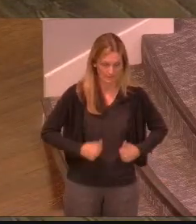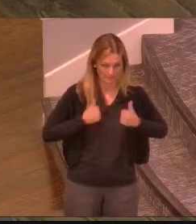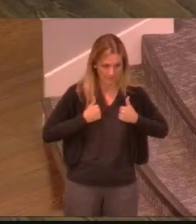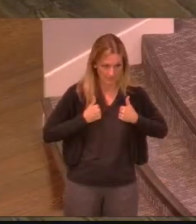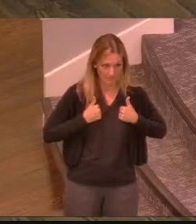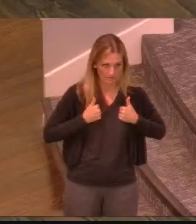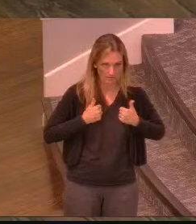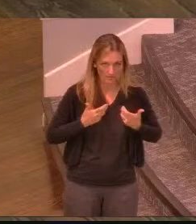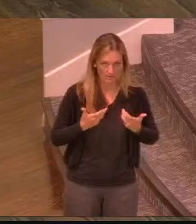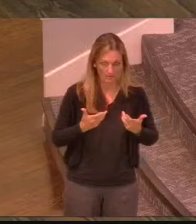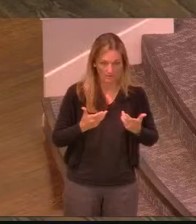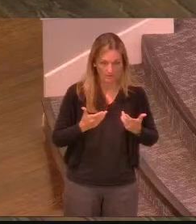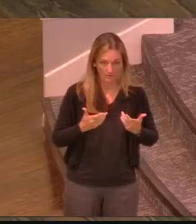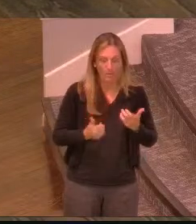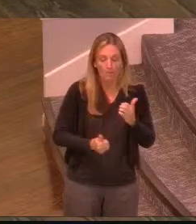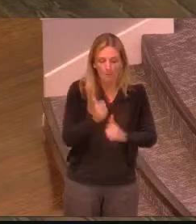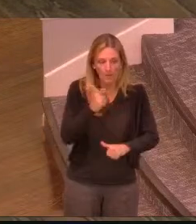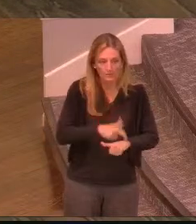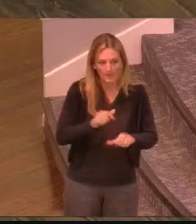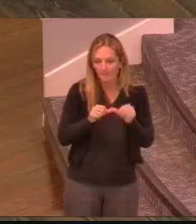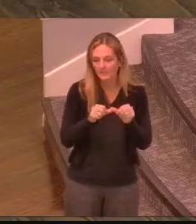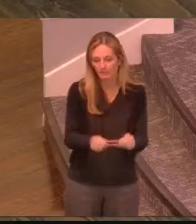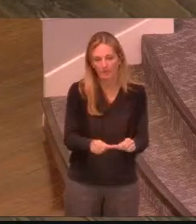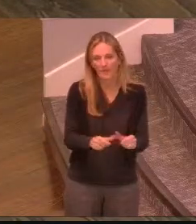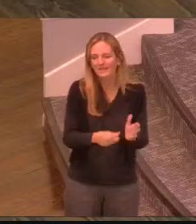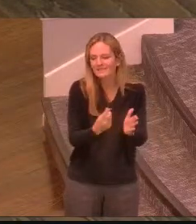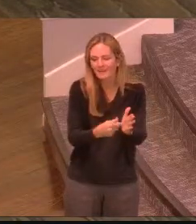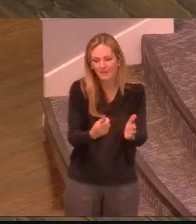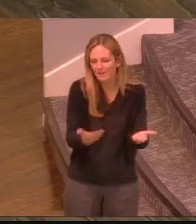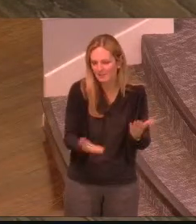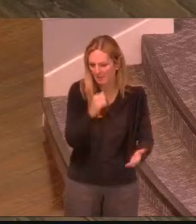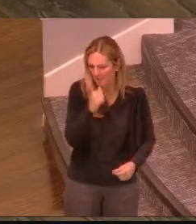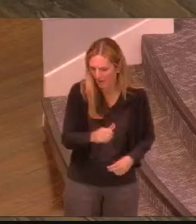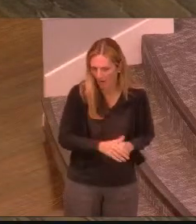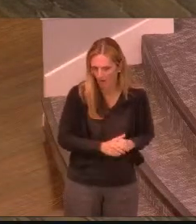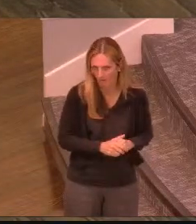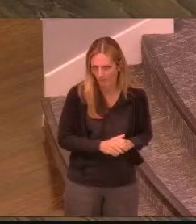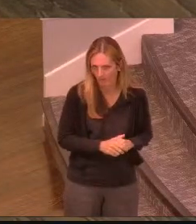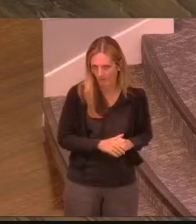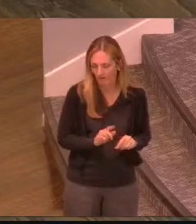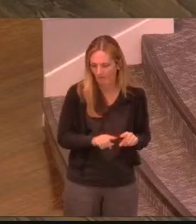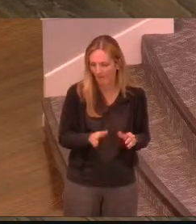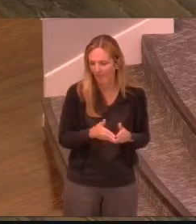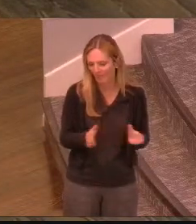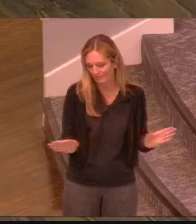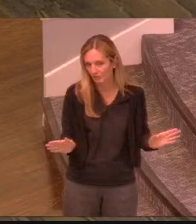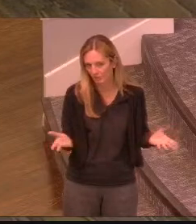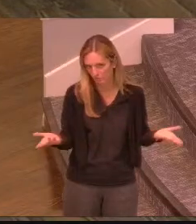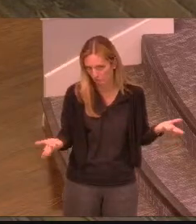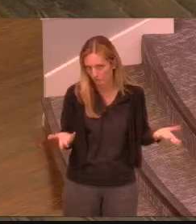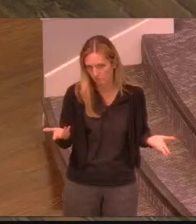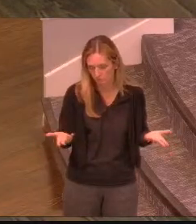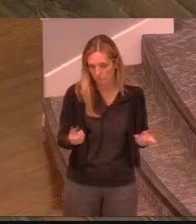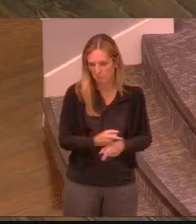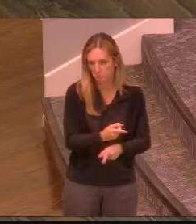placed permanently on that salary schedule. There are times when you might not do that, but that's generally what happens.